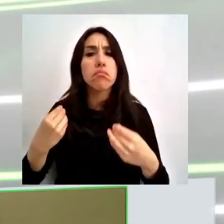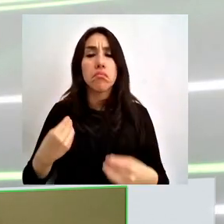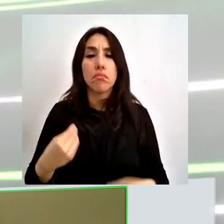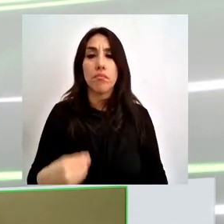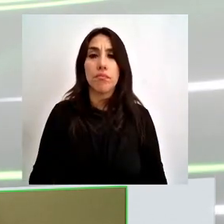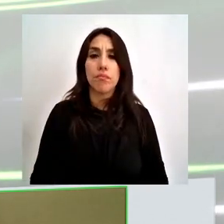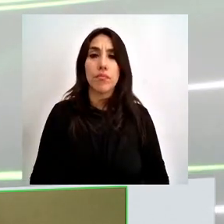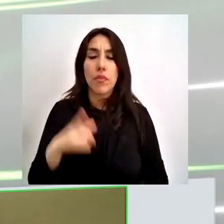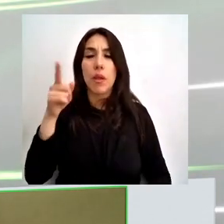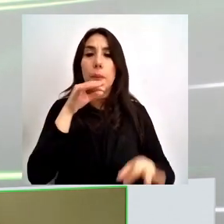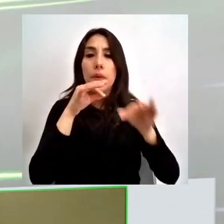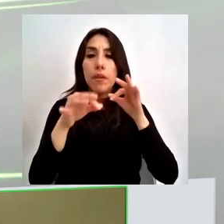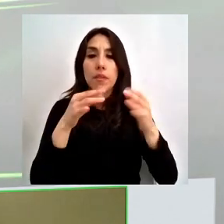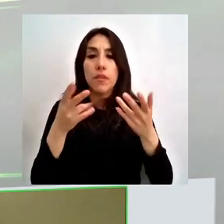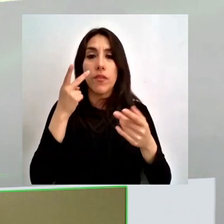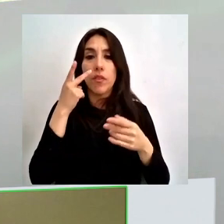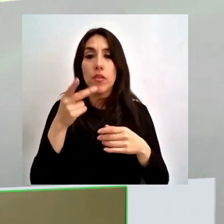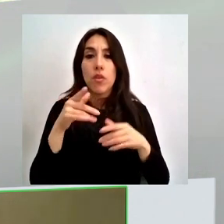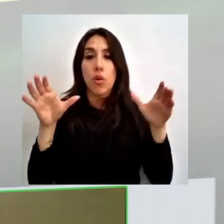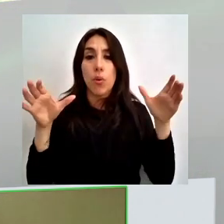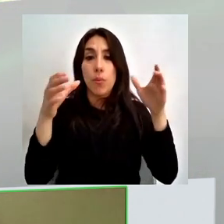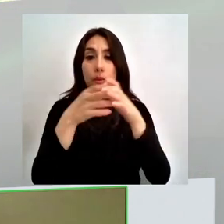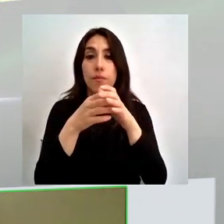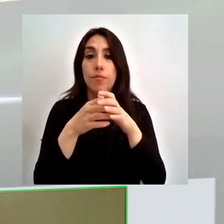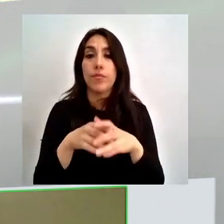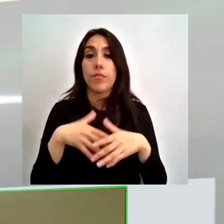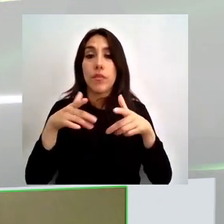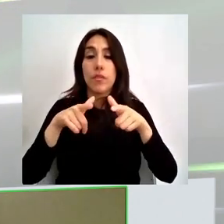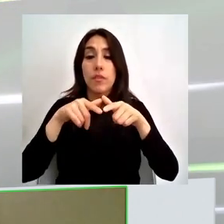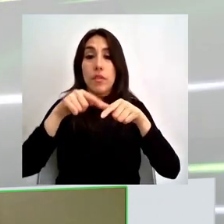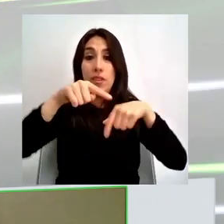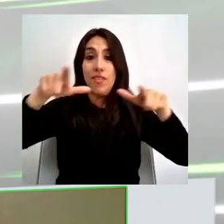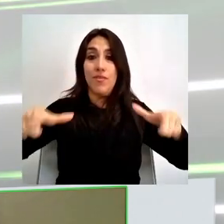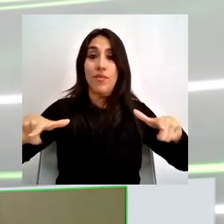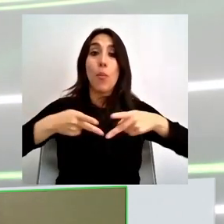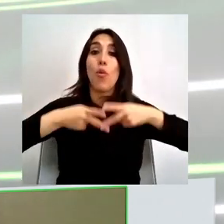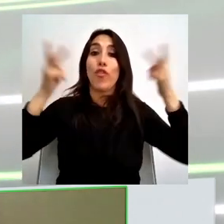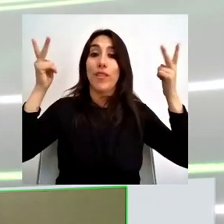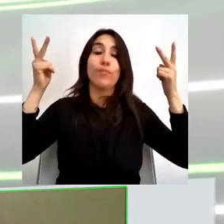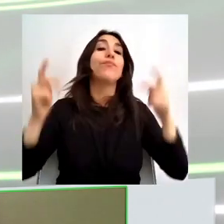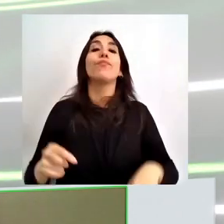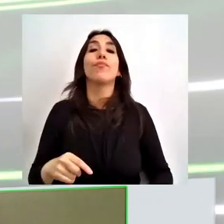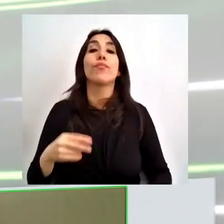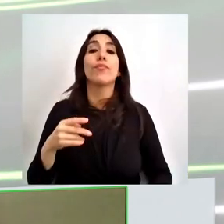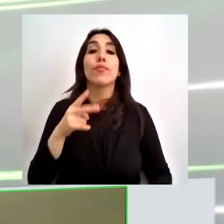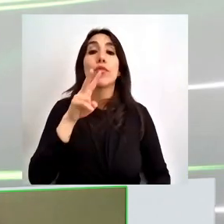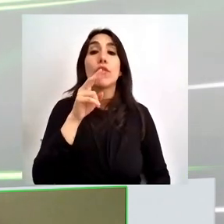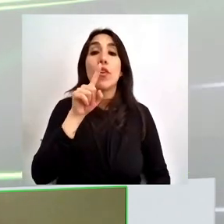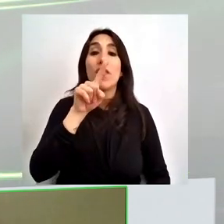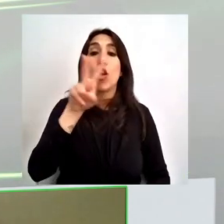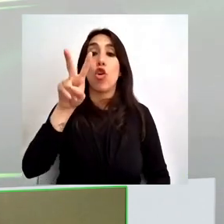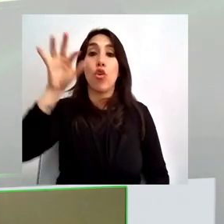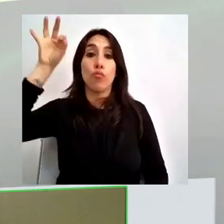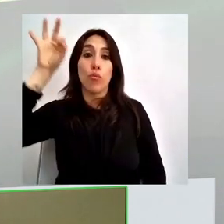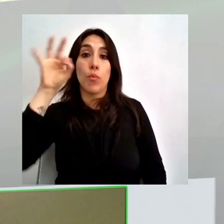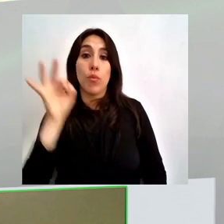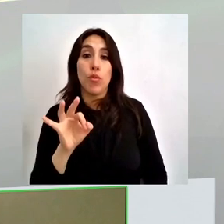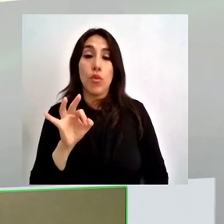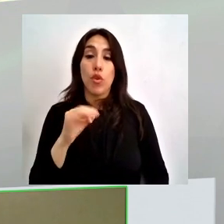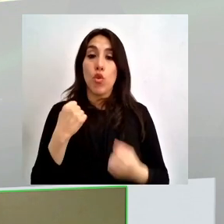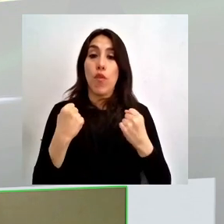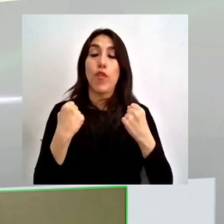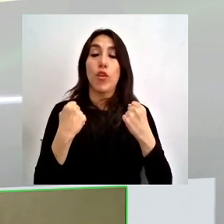OECD data, we have seen that the public sector typically employs about 18% of the workforce in countries.